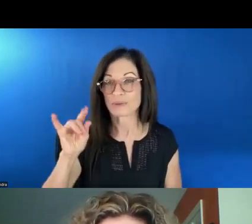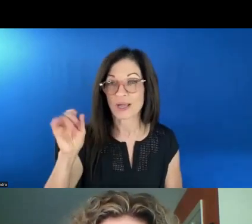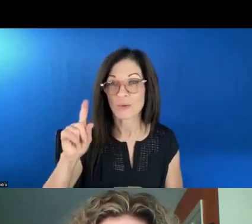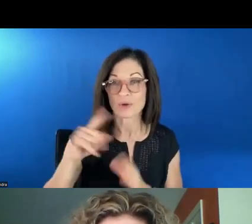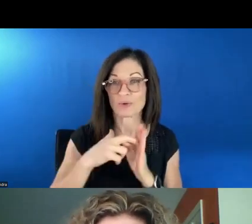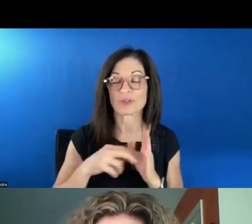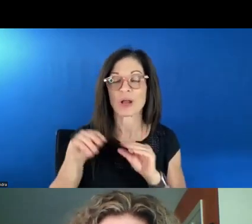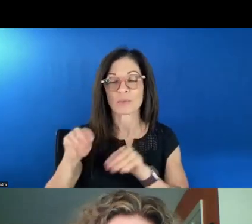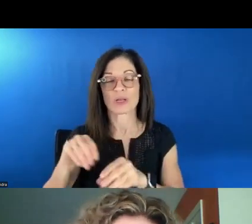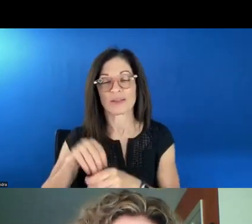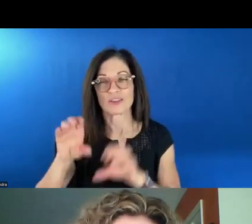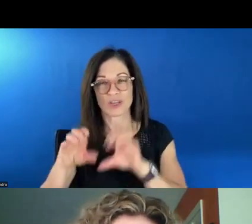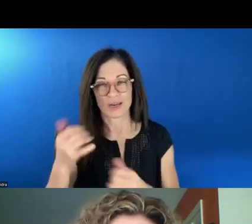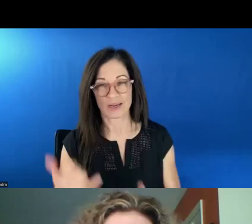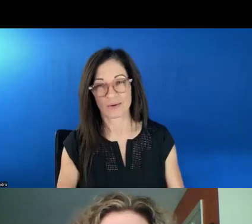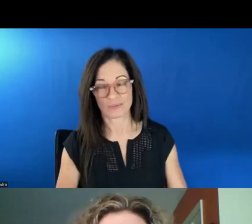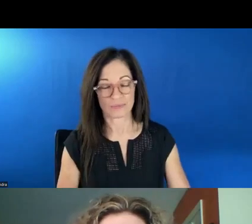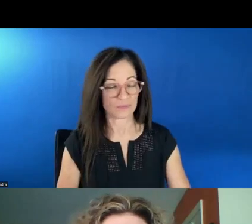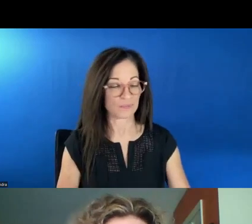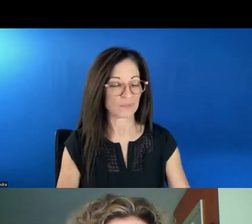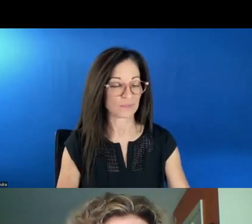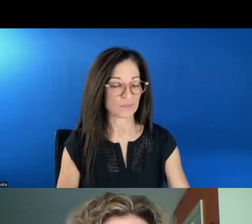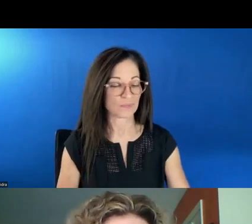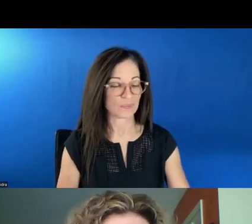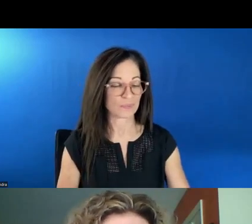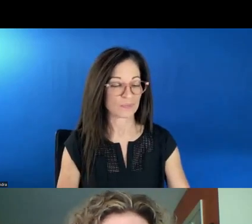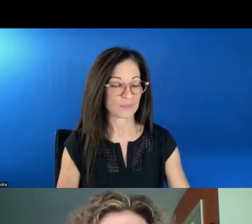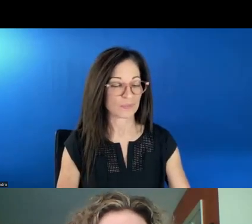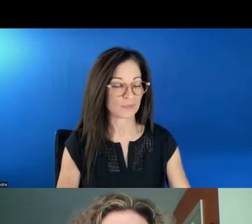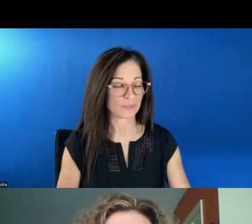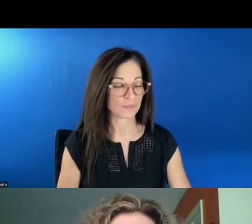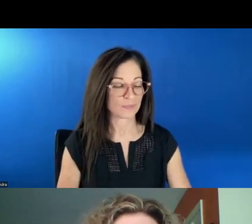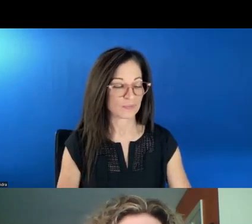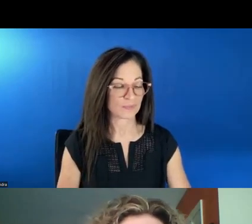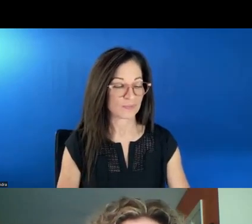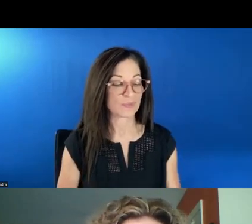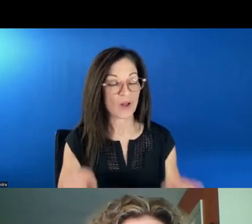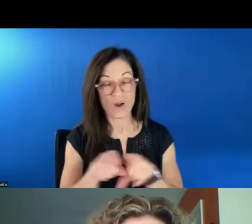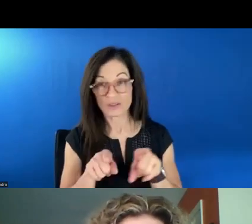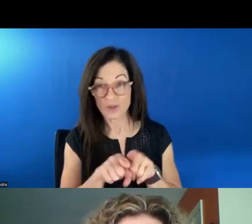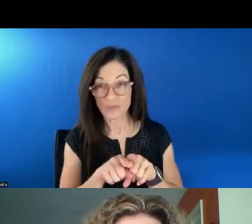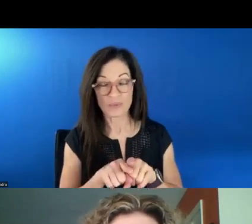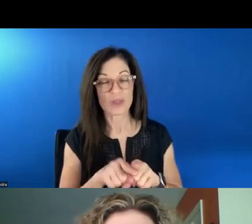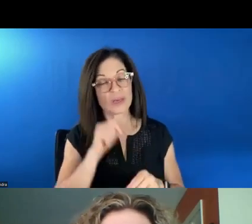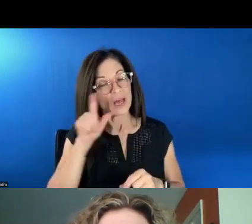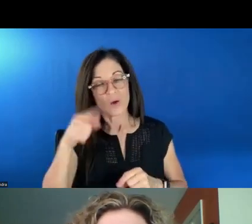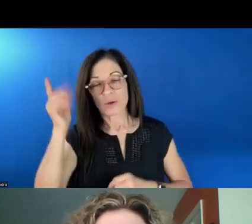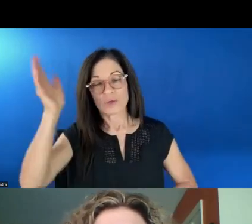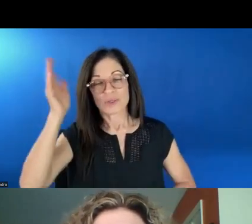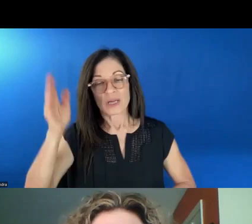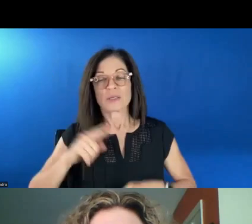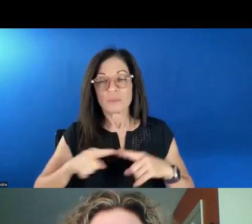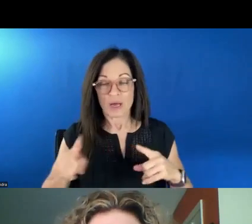in the chat now. And also with this conference, there is not only presentation,